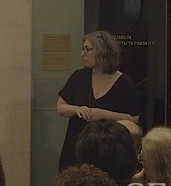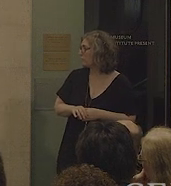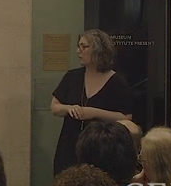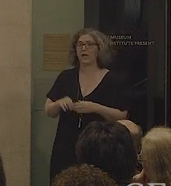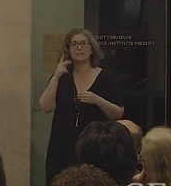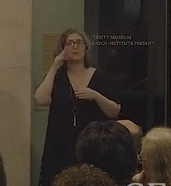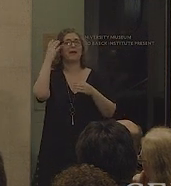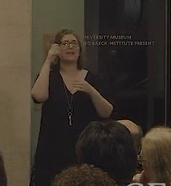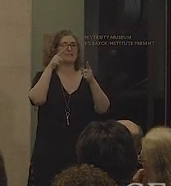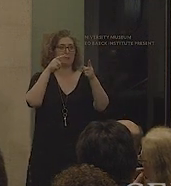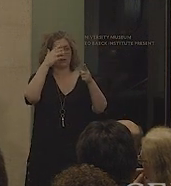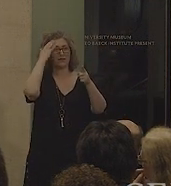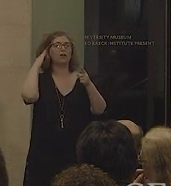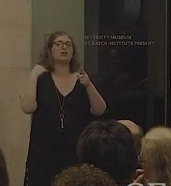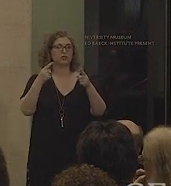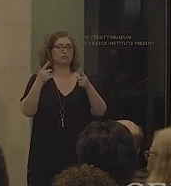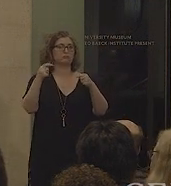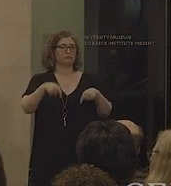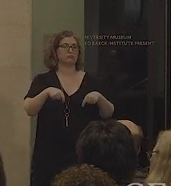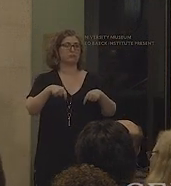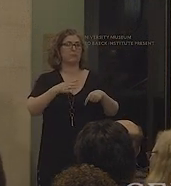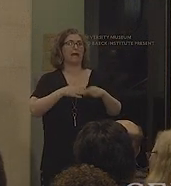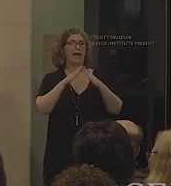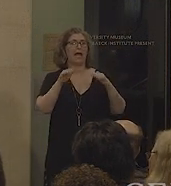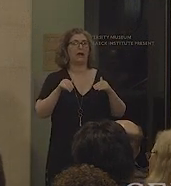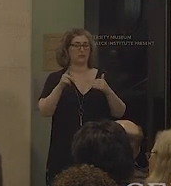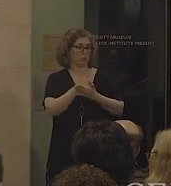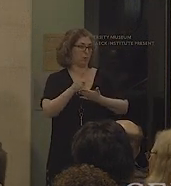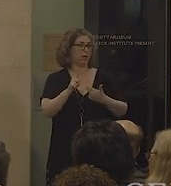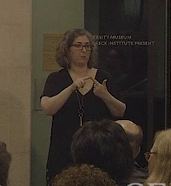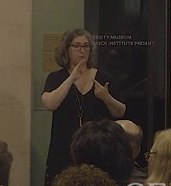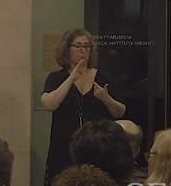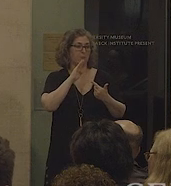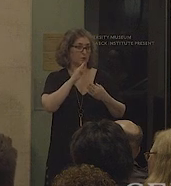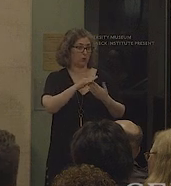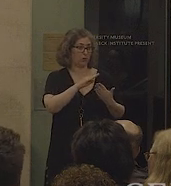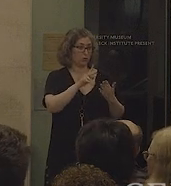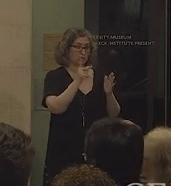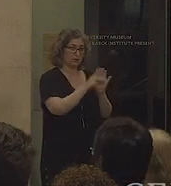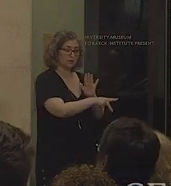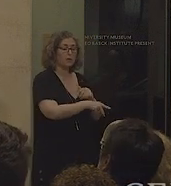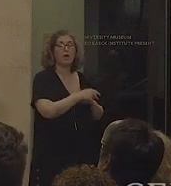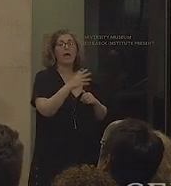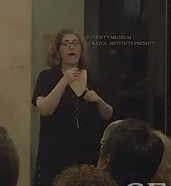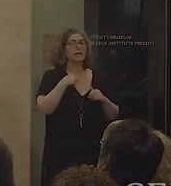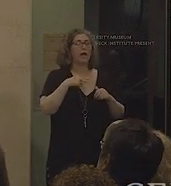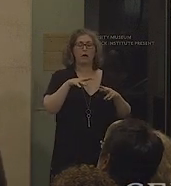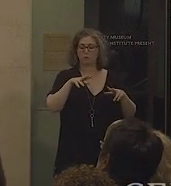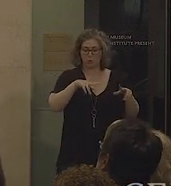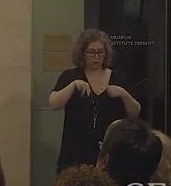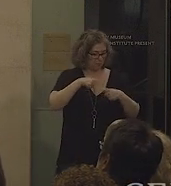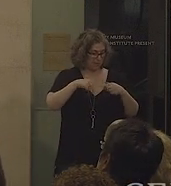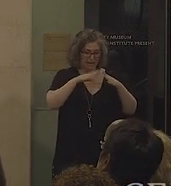I see my cousin back there who was at my house the week my daughter was killed. And I walked around my house that